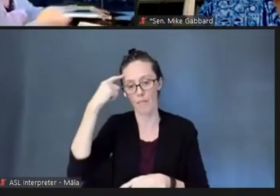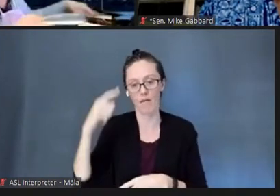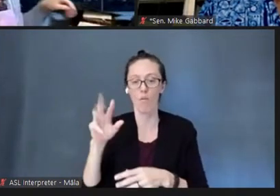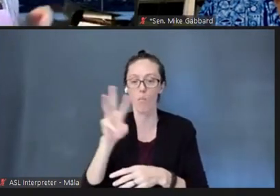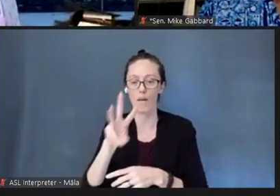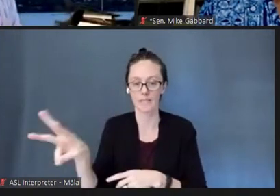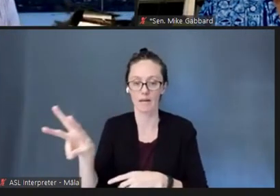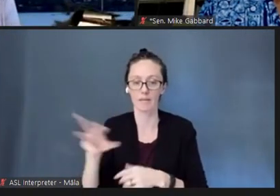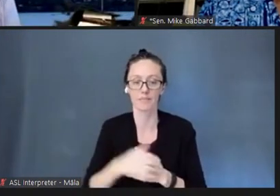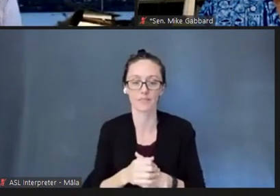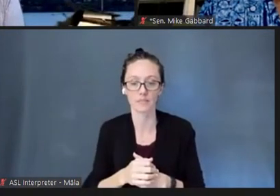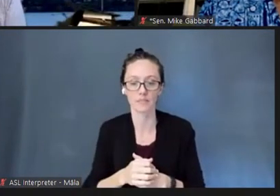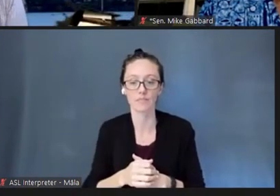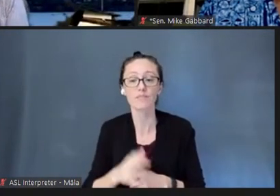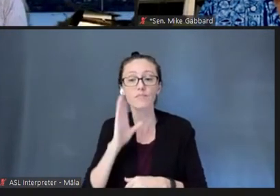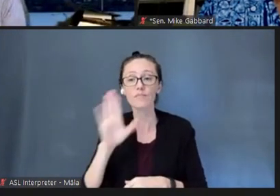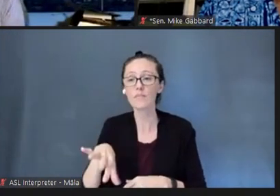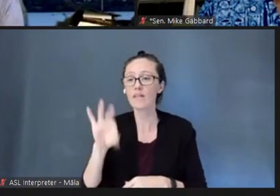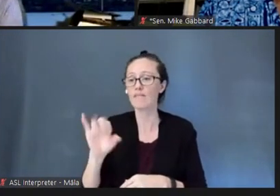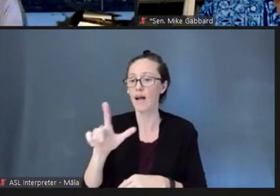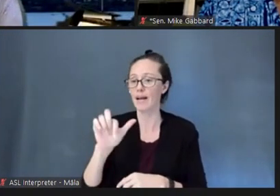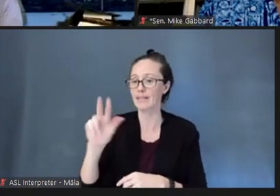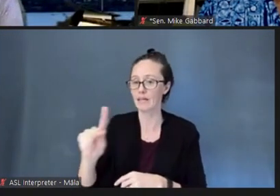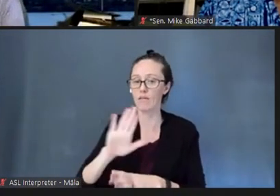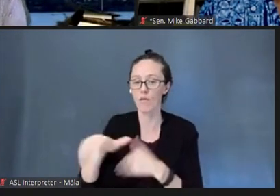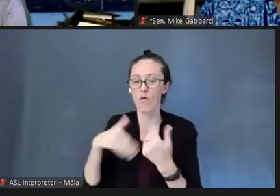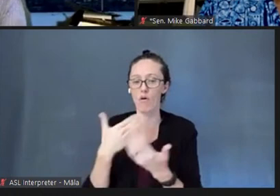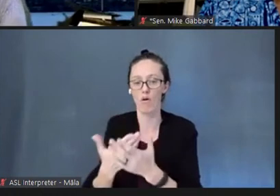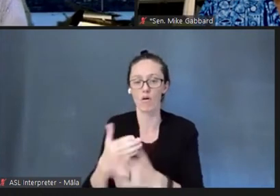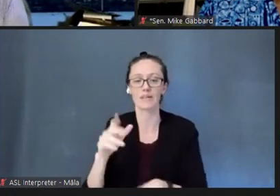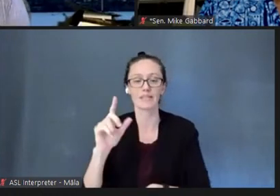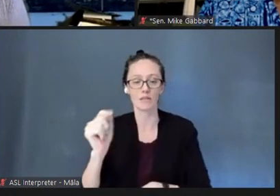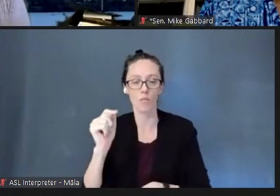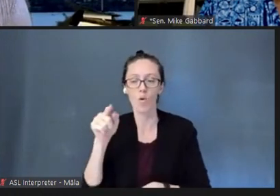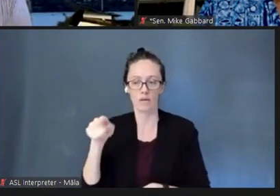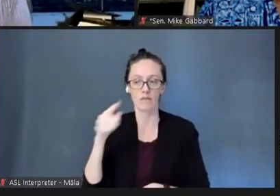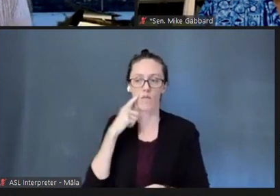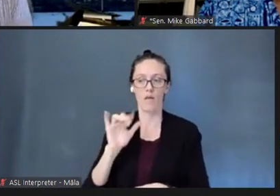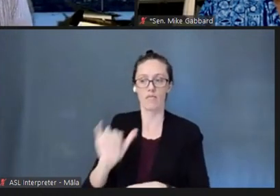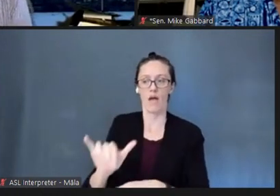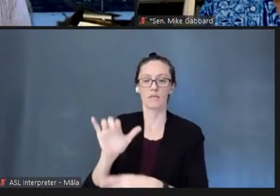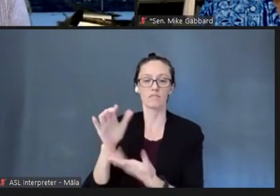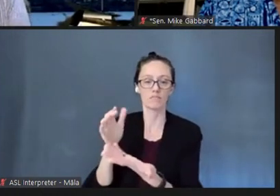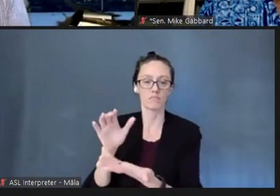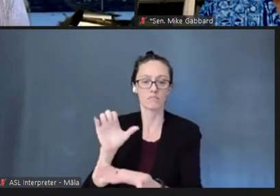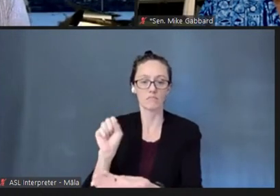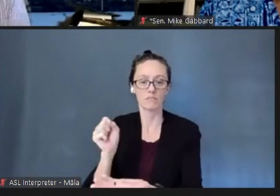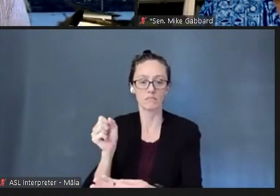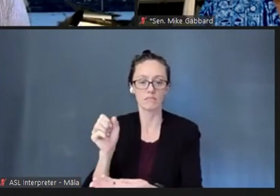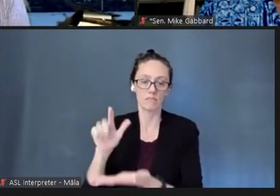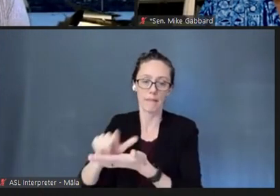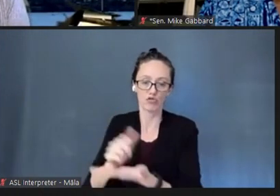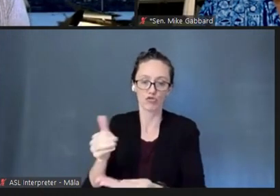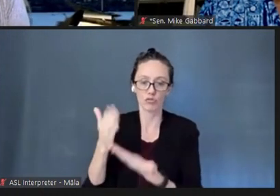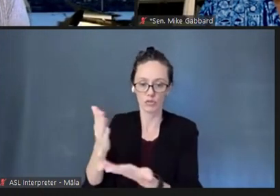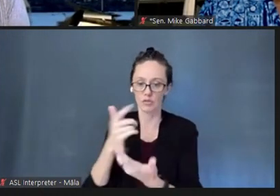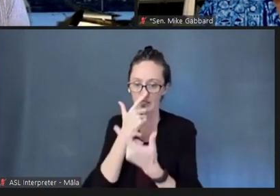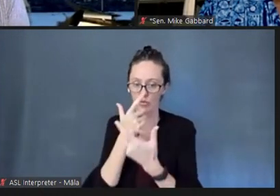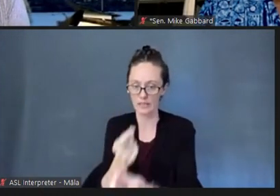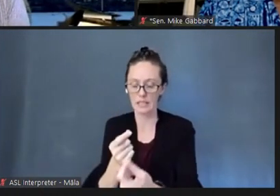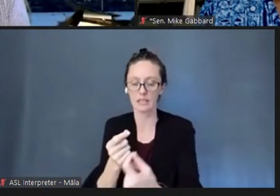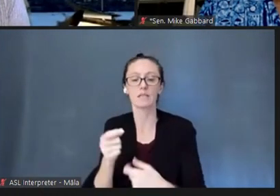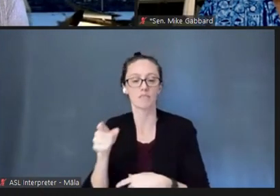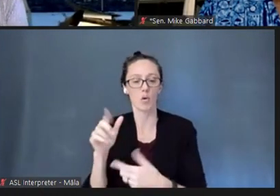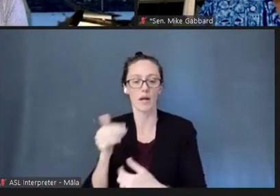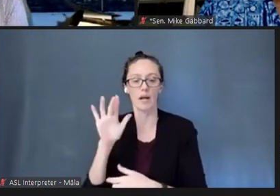www.capitalwithano.hawaii.gov. You will find a link to testimony in the status page for the measure that you're interested in. And I believe that's it. Let's go